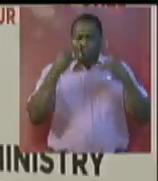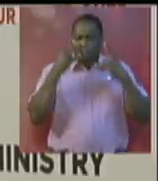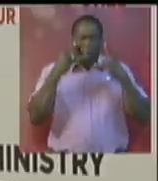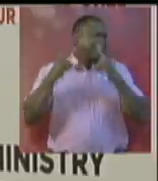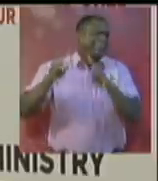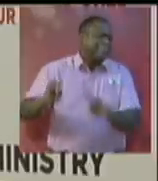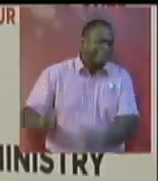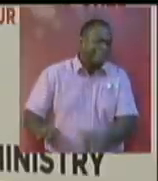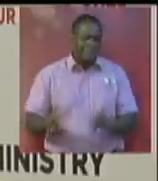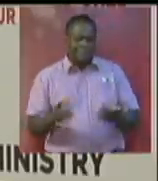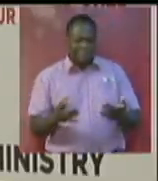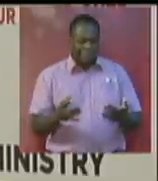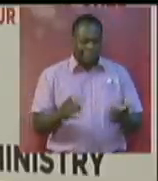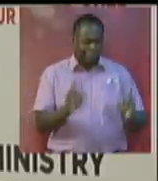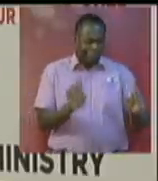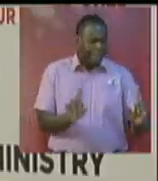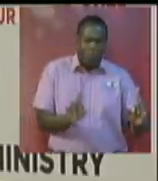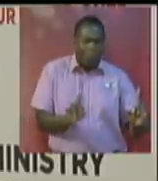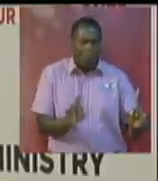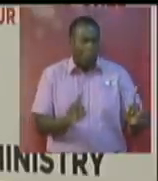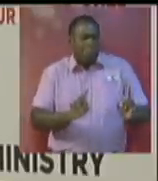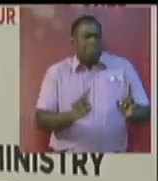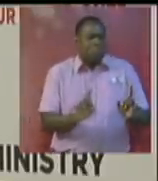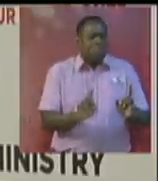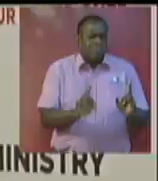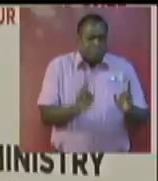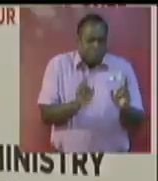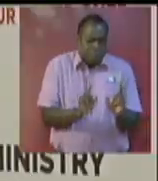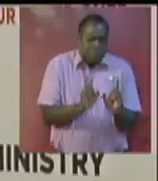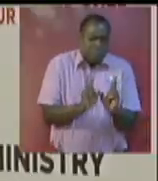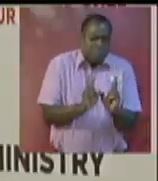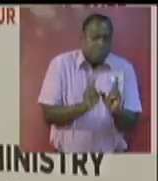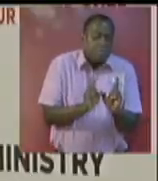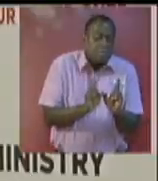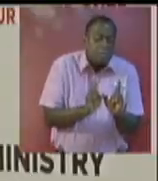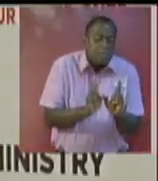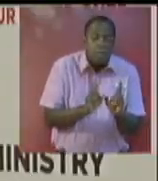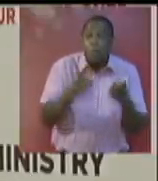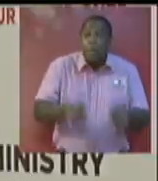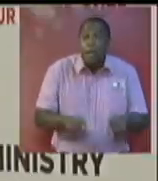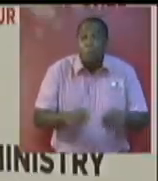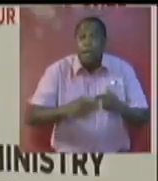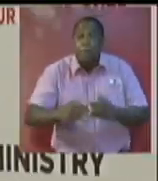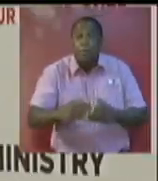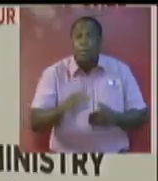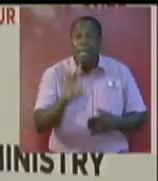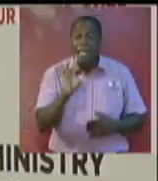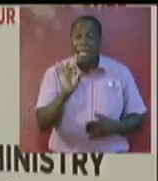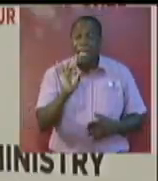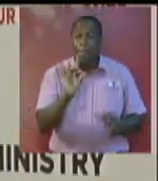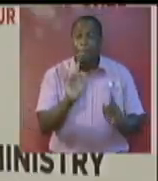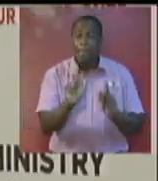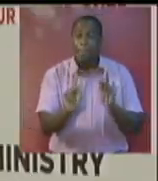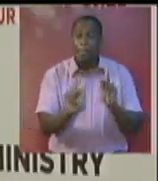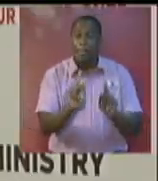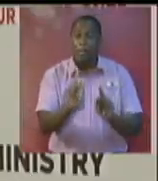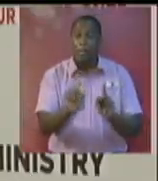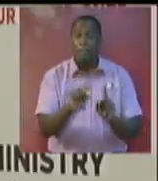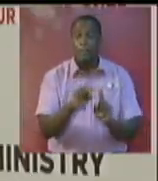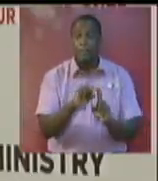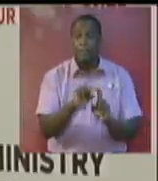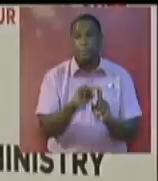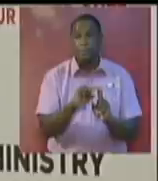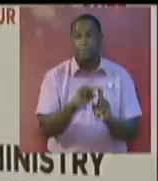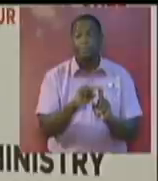least 8 persons from that gathering ended up becoming positive. We have another instance of